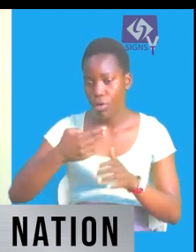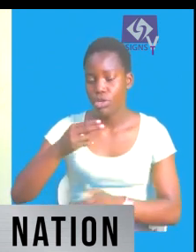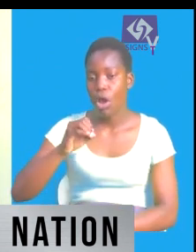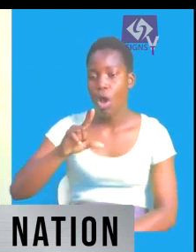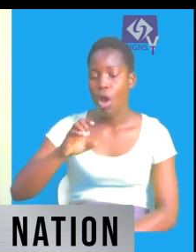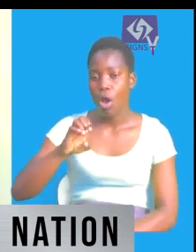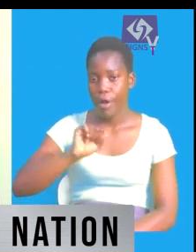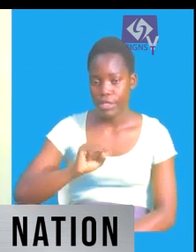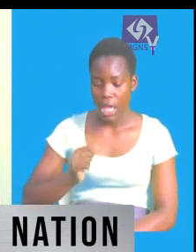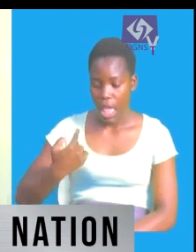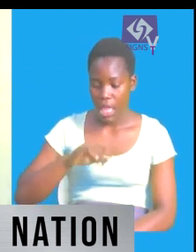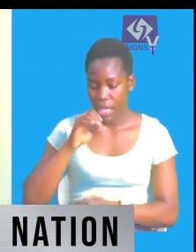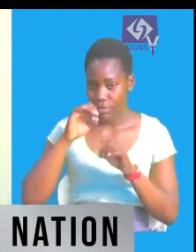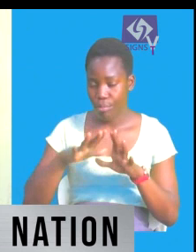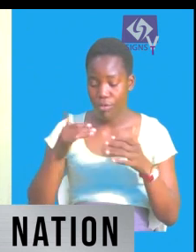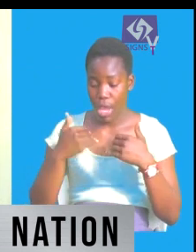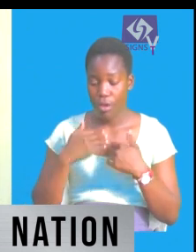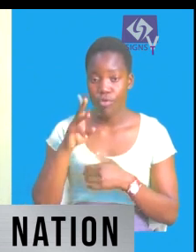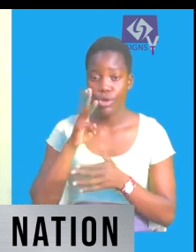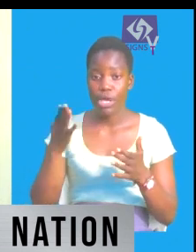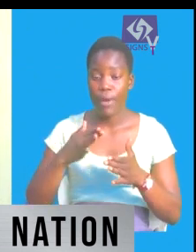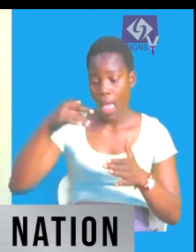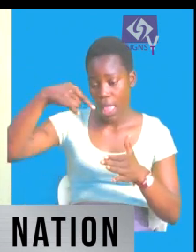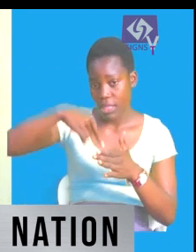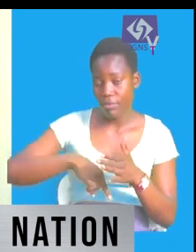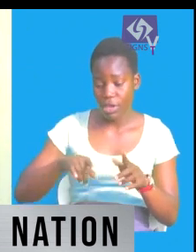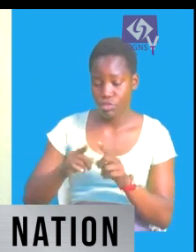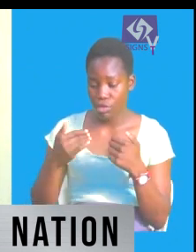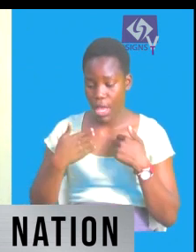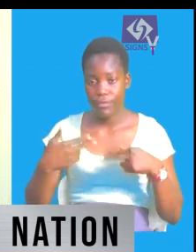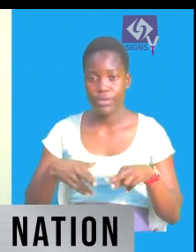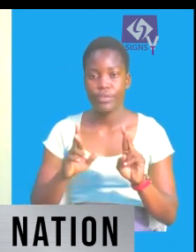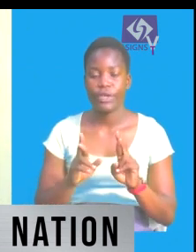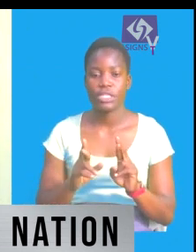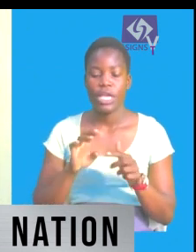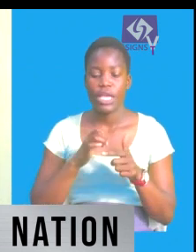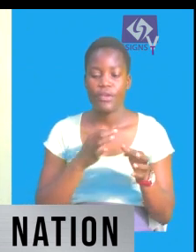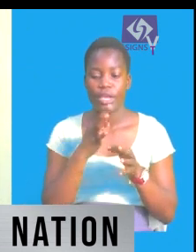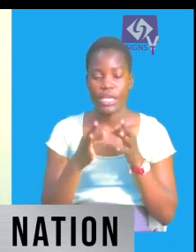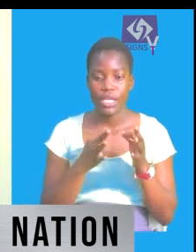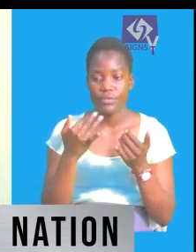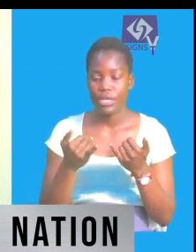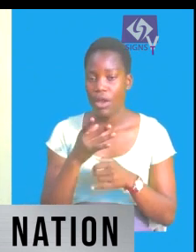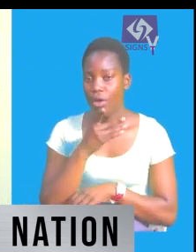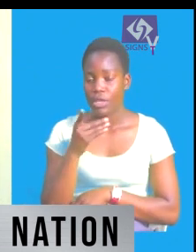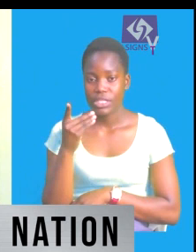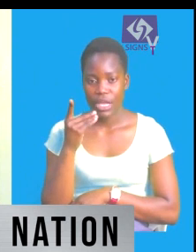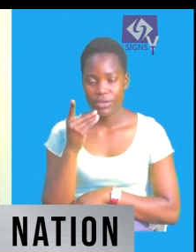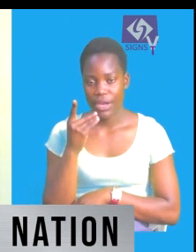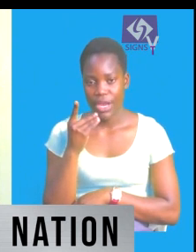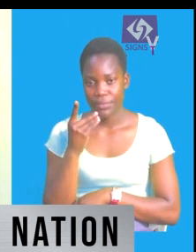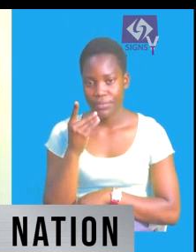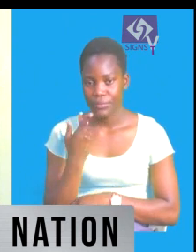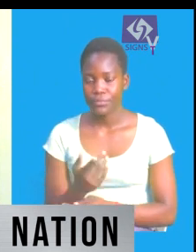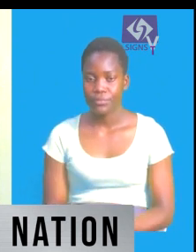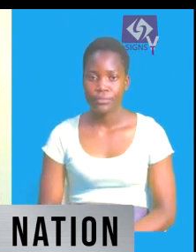water from the underground, and we have rivers flowing. Hata kama saizi there is